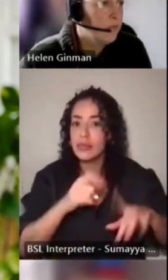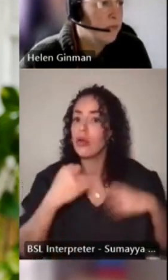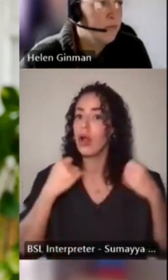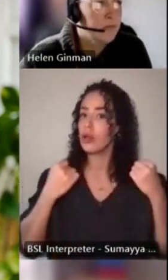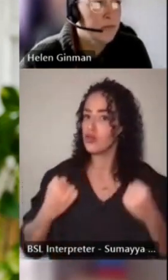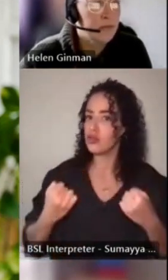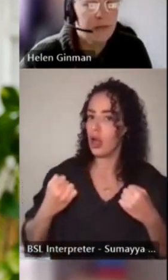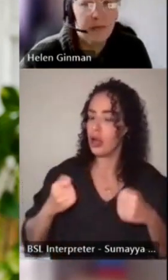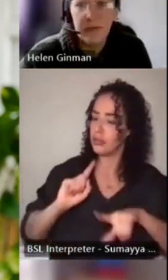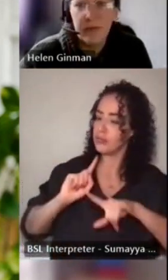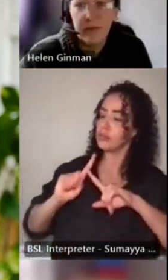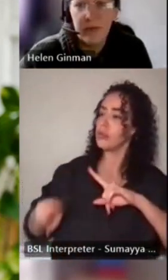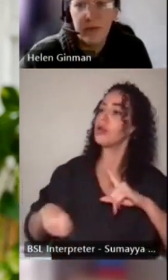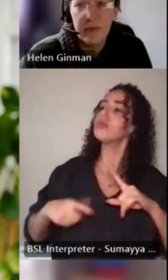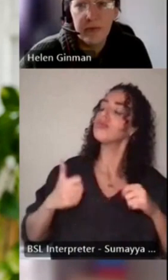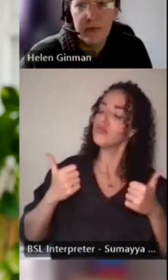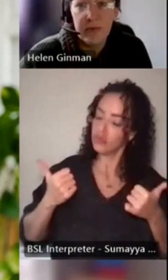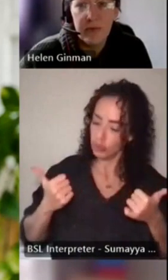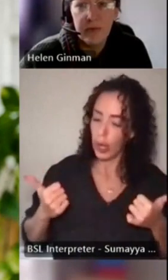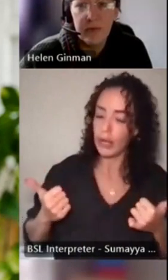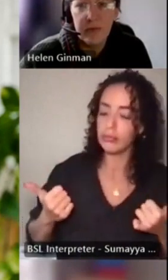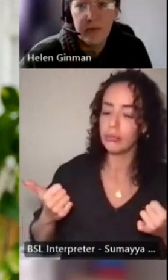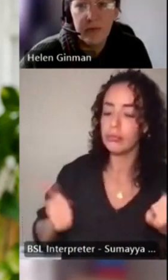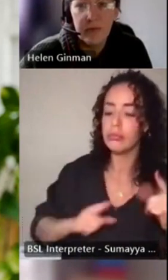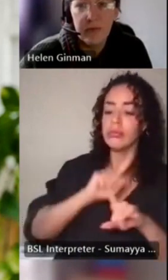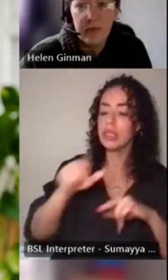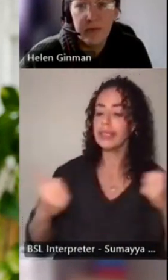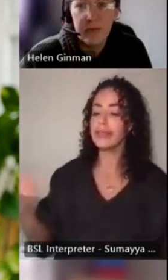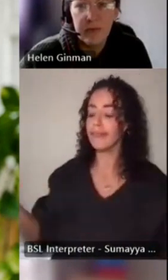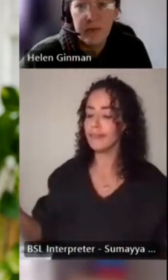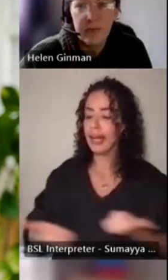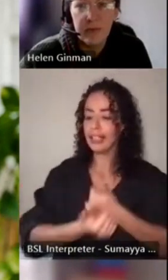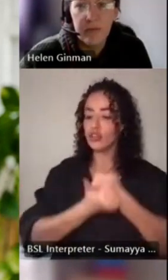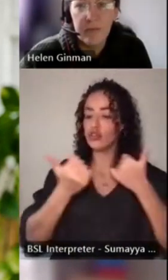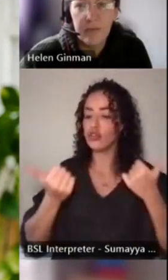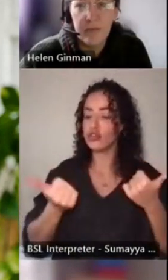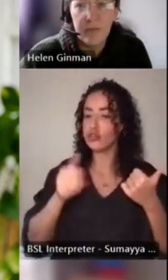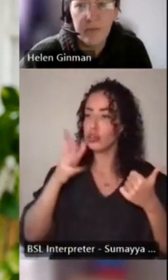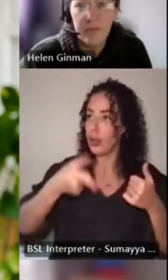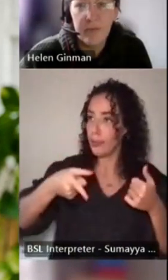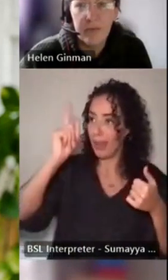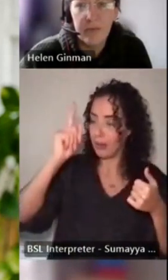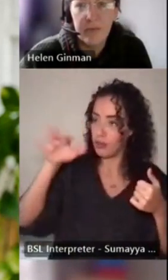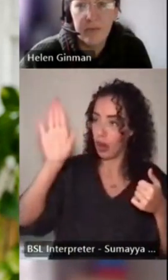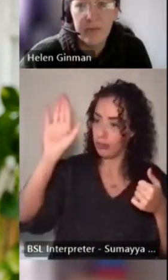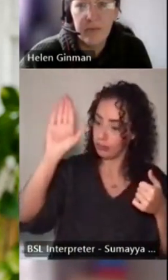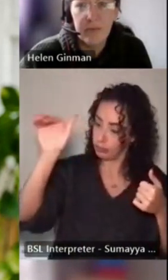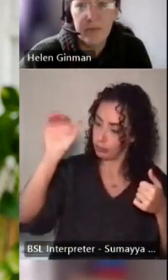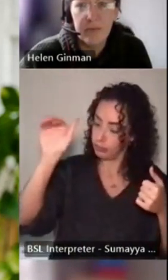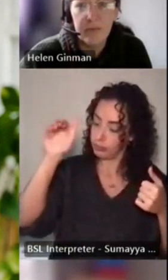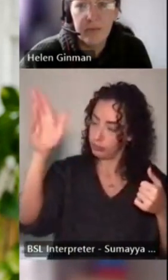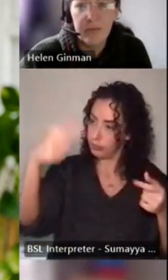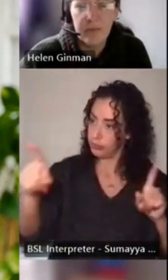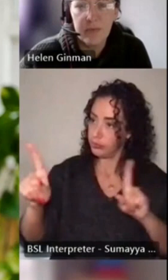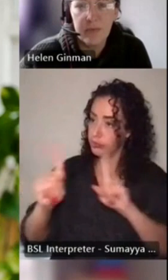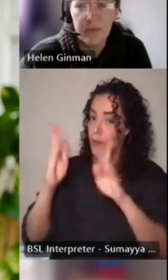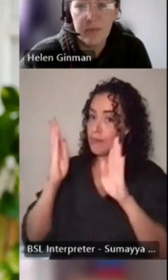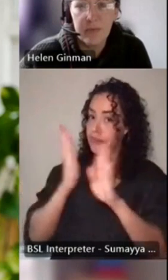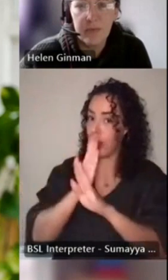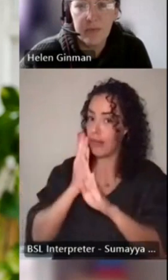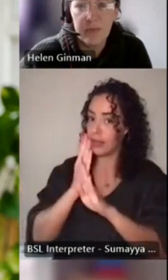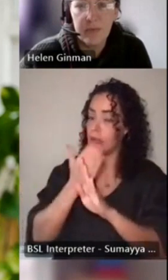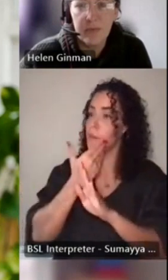to this might be that you wait until after the meeting and then you take them aside privately and politely, tell them that you